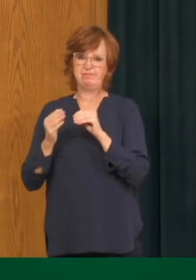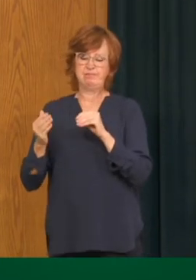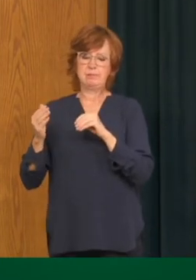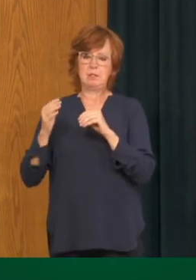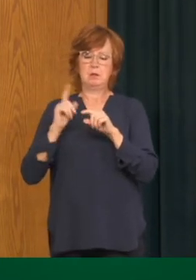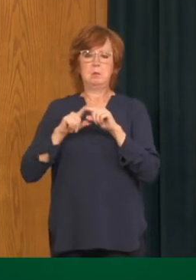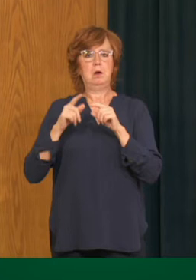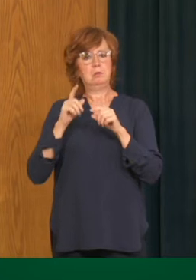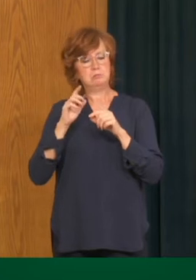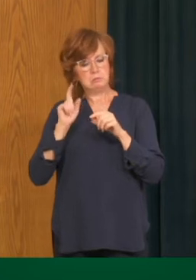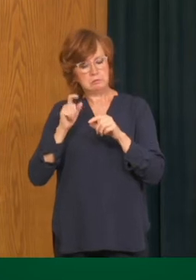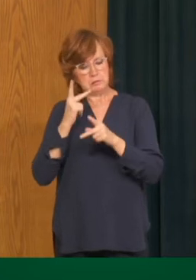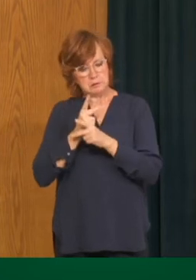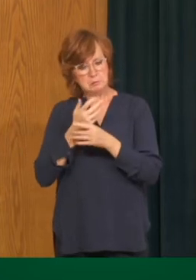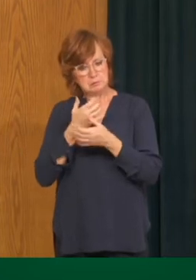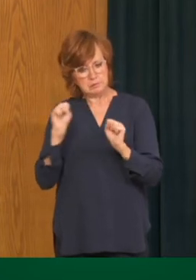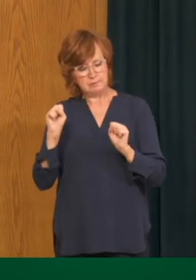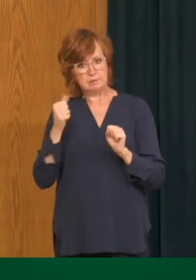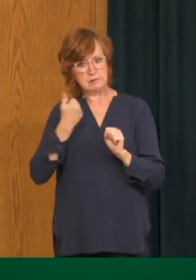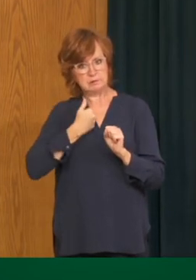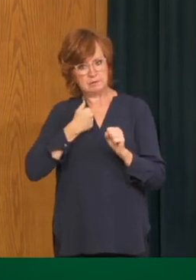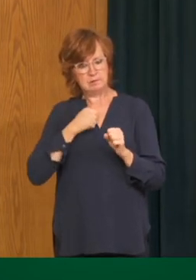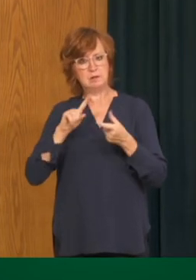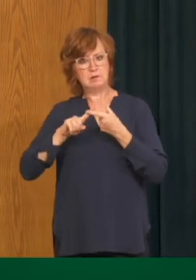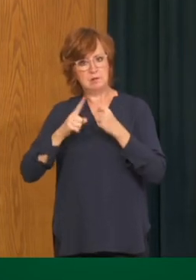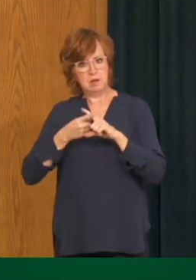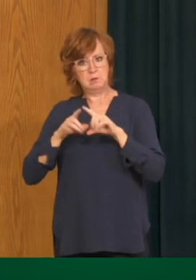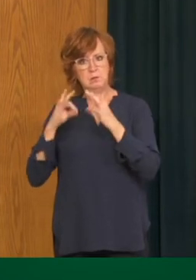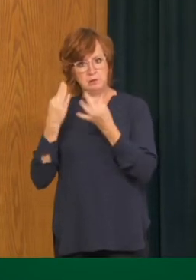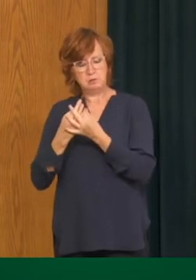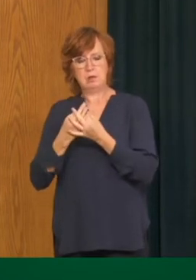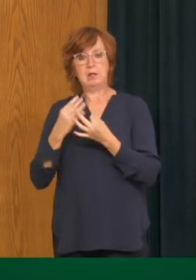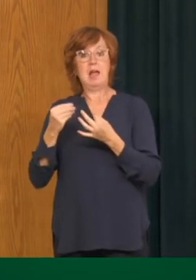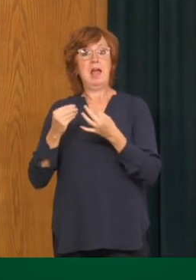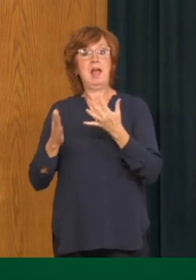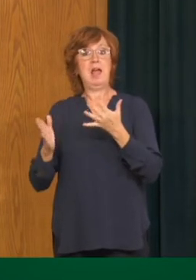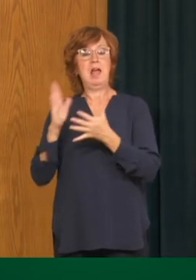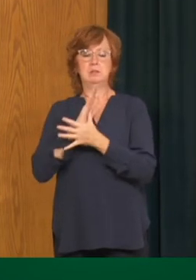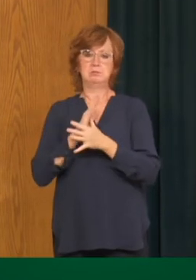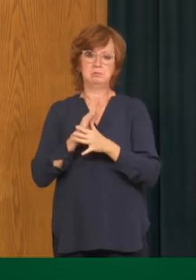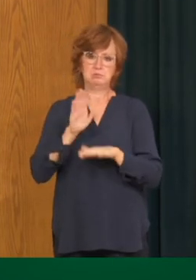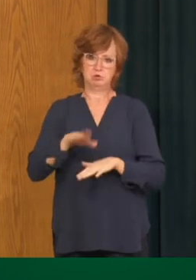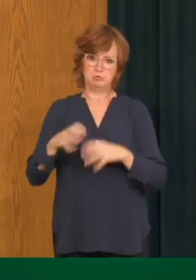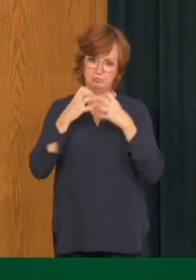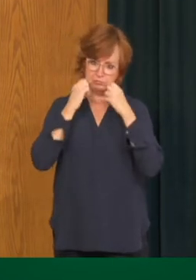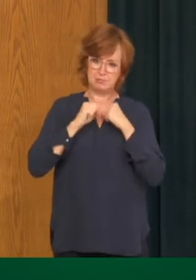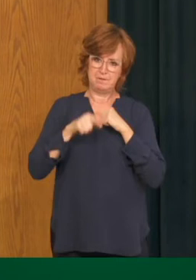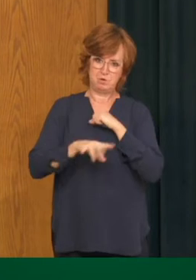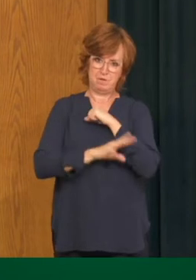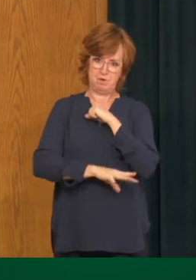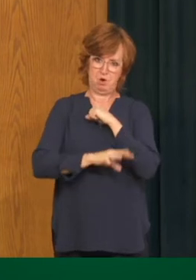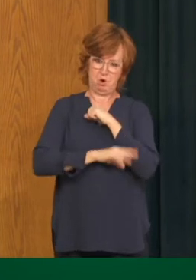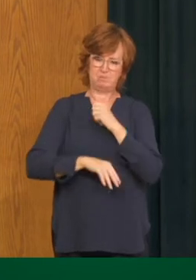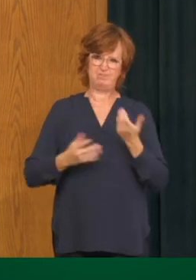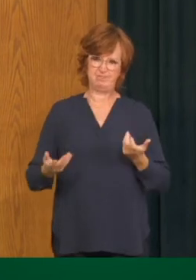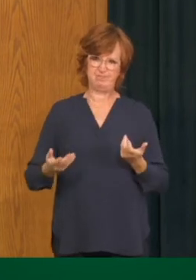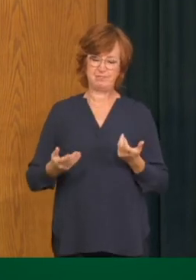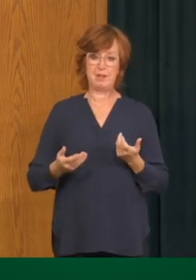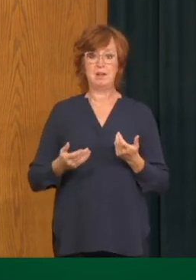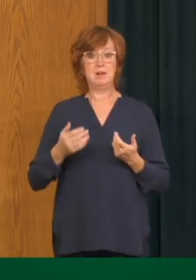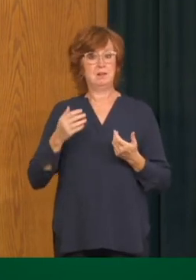our schools safe as our kids head back to school this September. The return to school is an important time for Saskatchewan